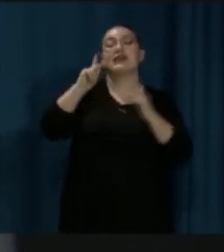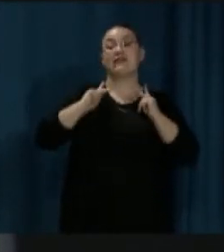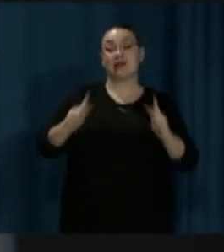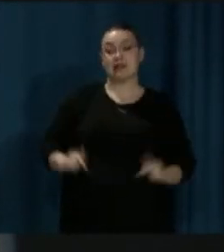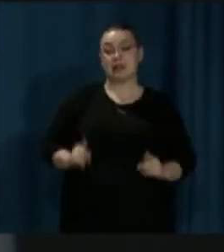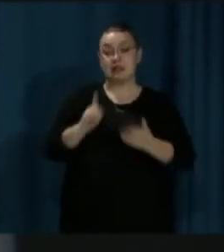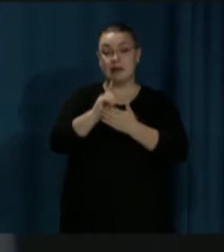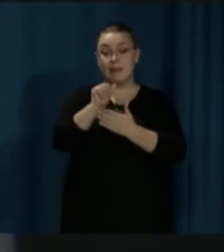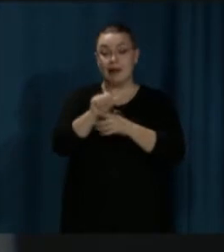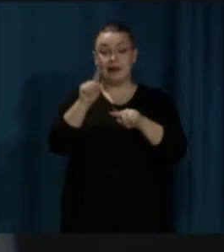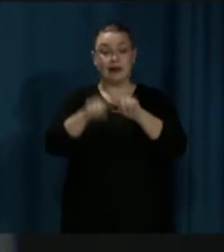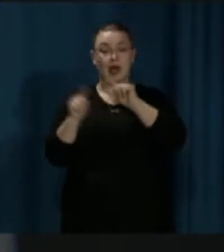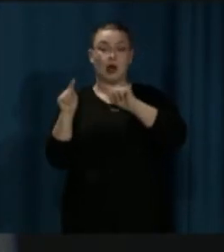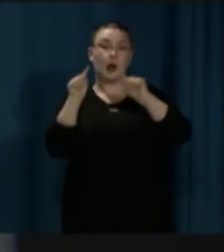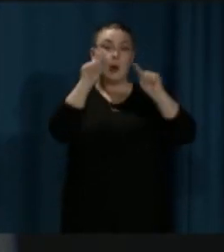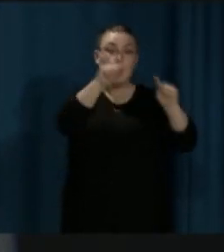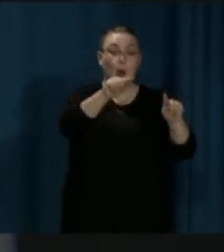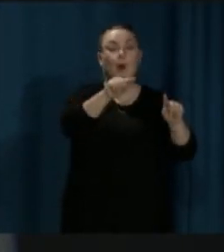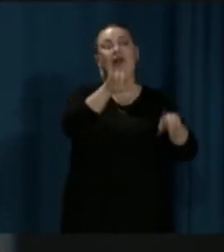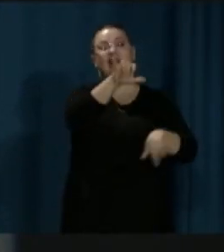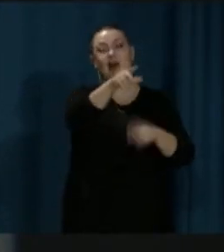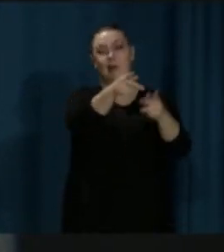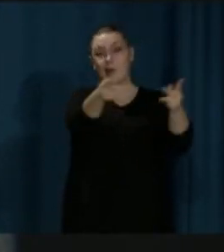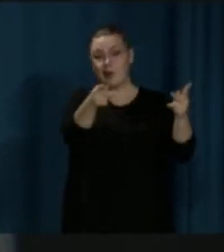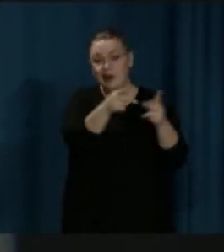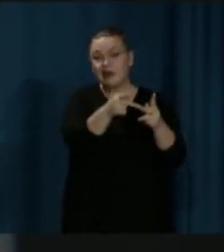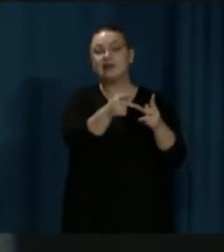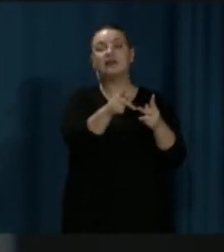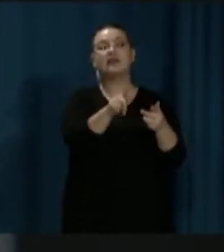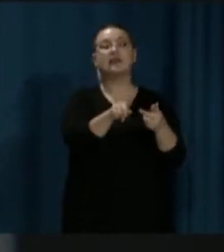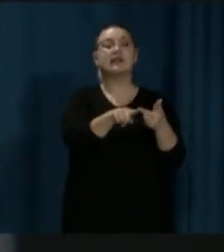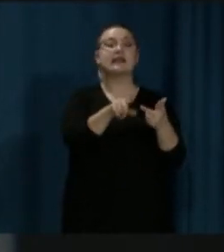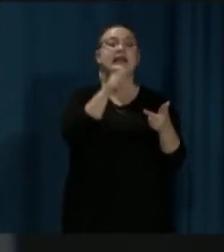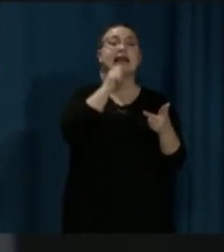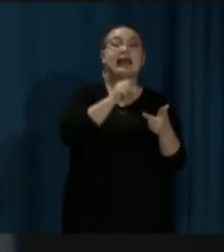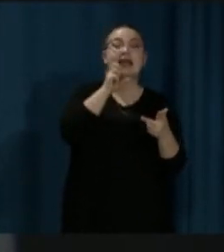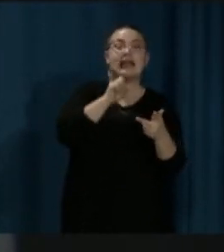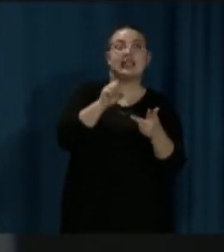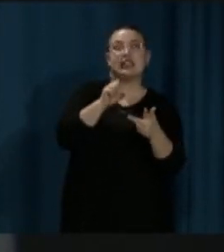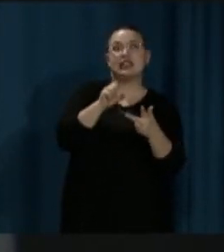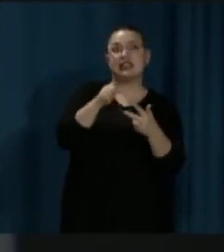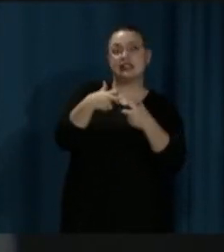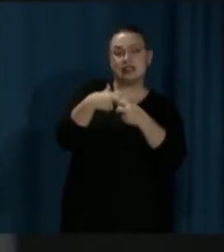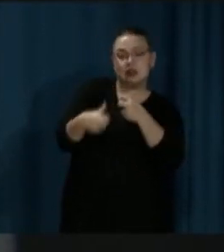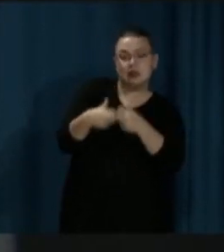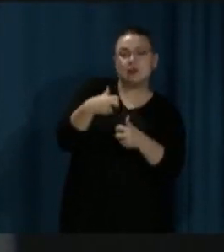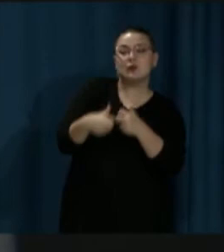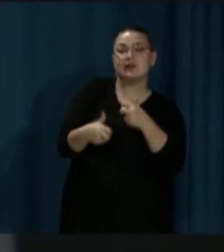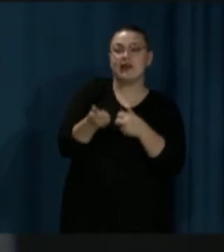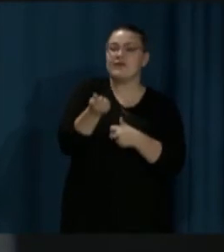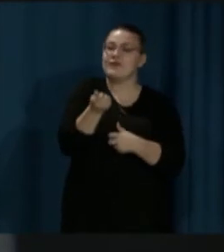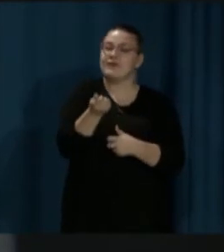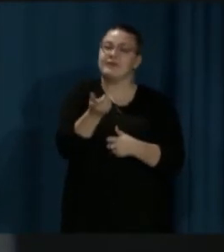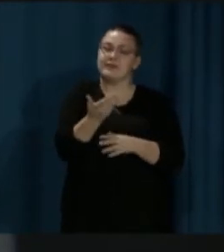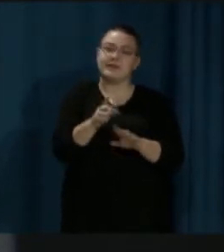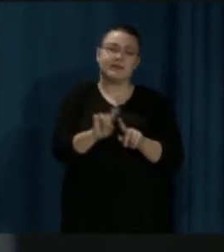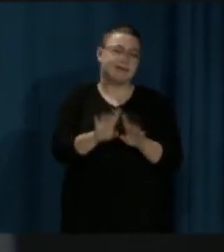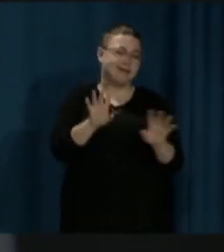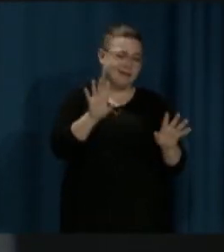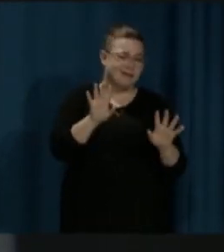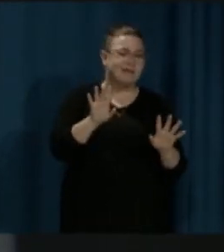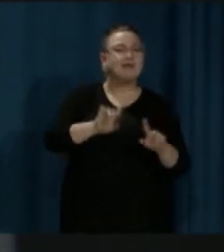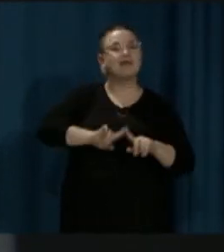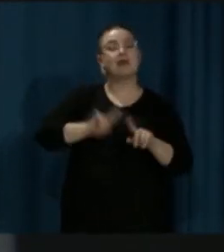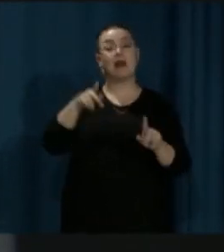prevent you from getting to the polling place. Sometimes there was an age. Right. I mean, like recently, last election, the